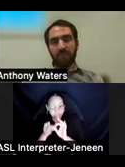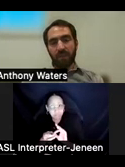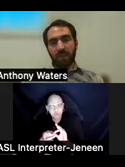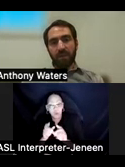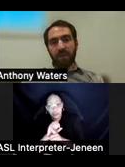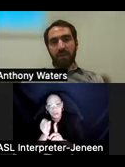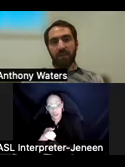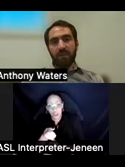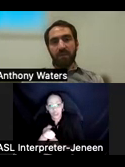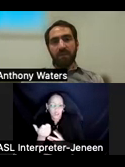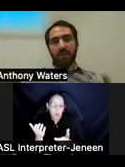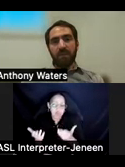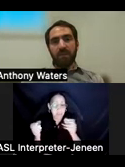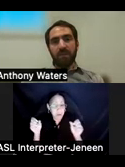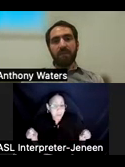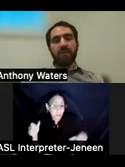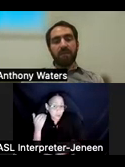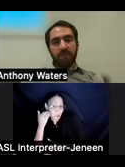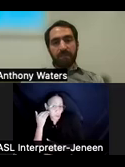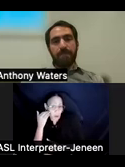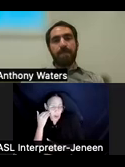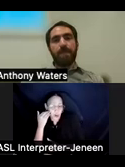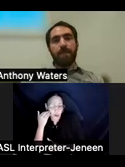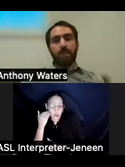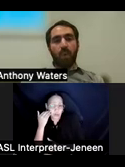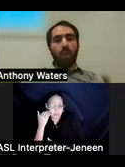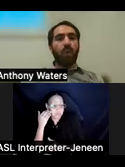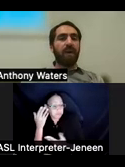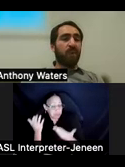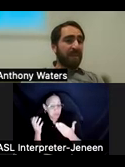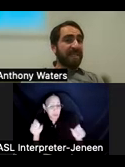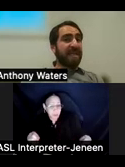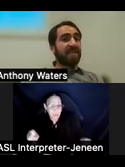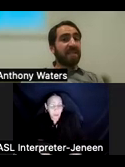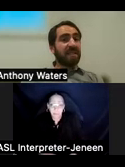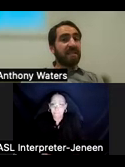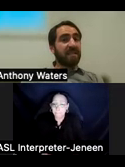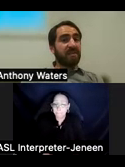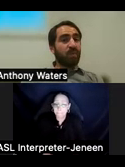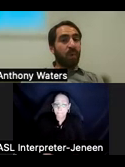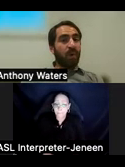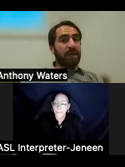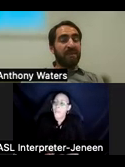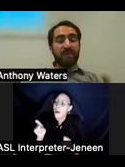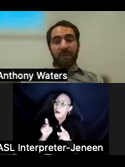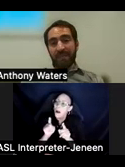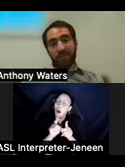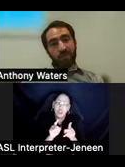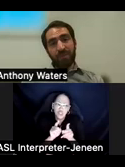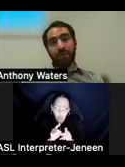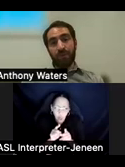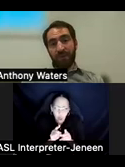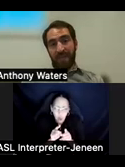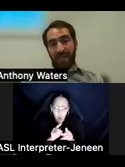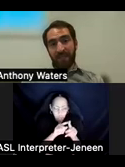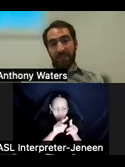can potentially be aware that that's a possibility. And what I would say is in those locations where